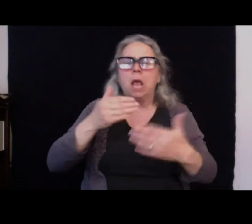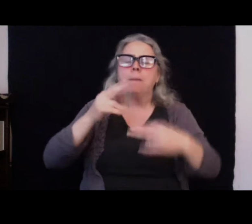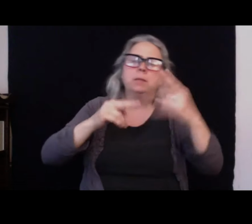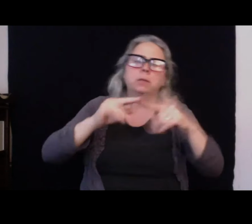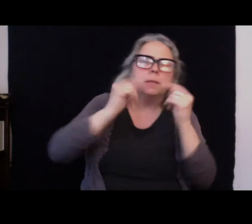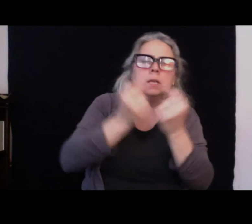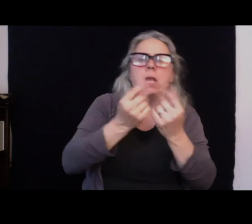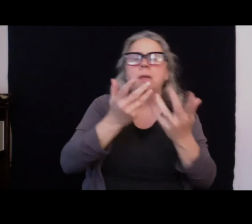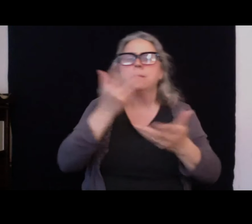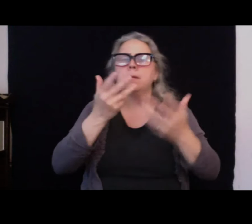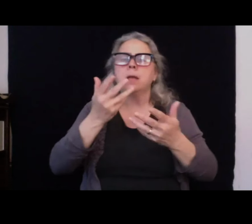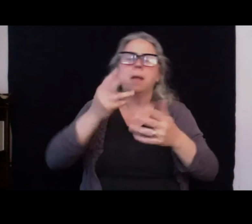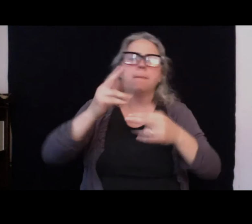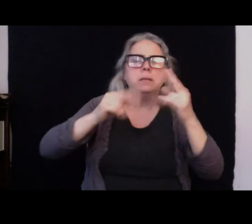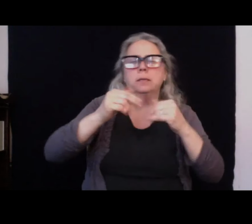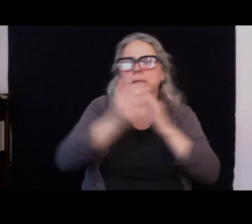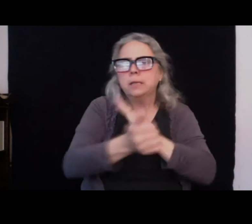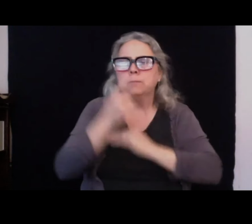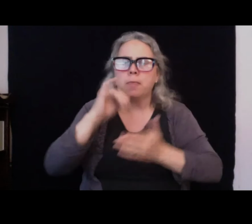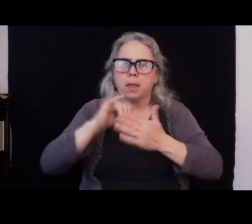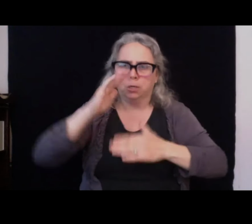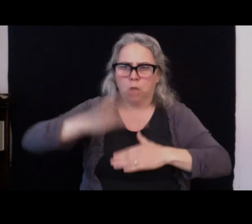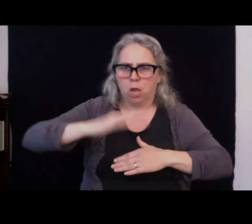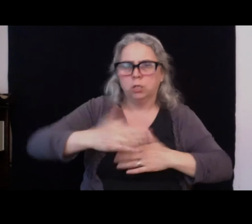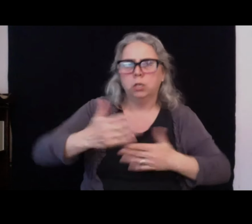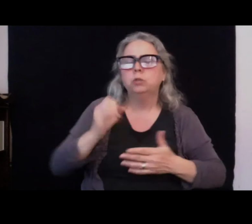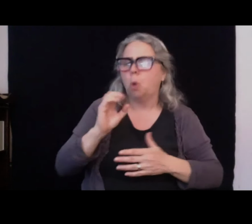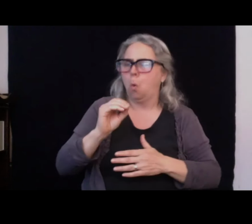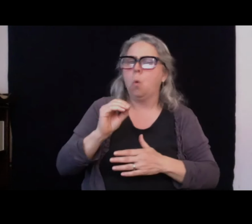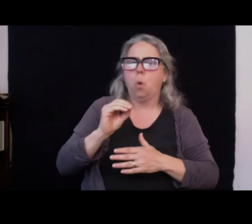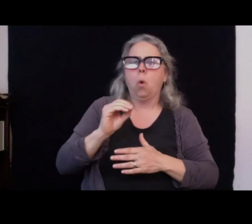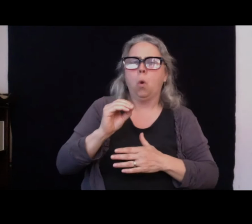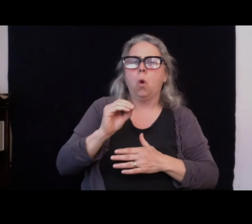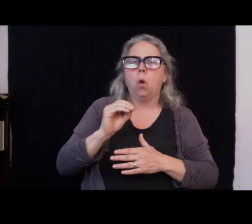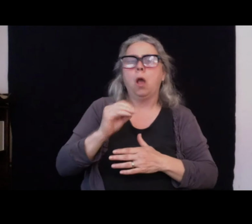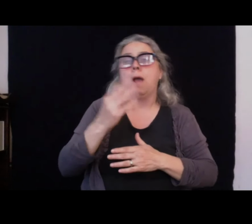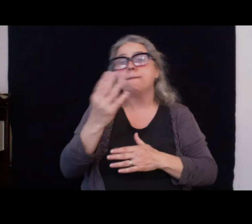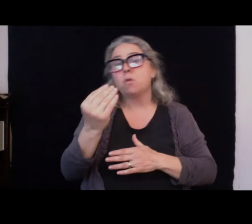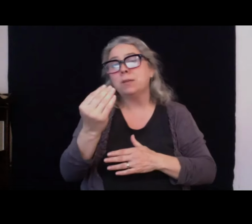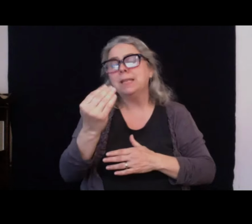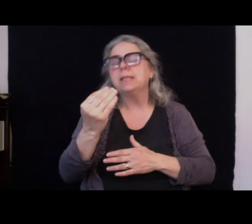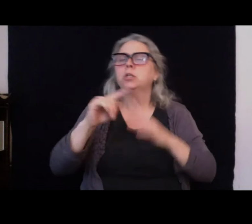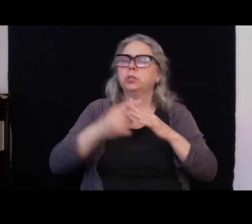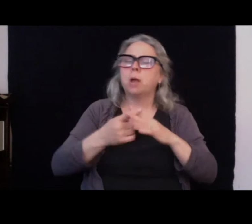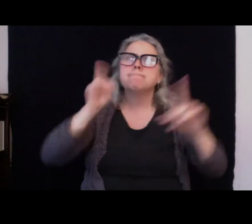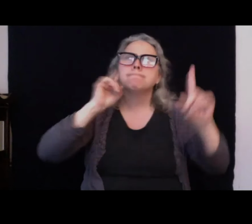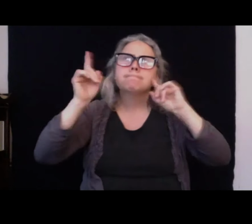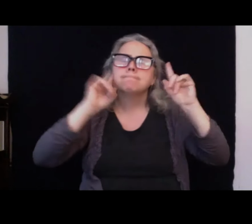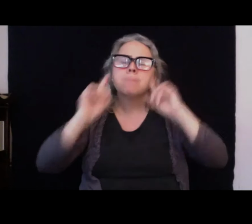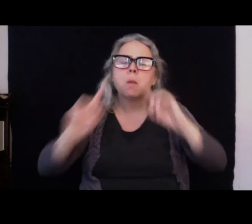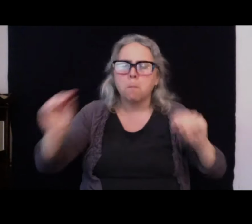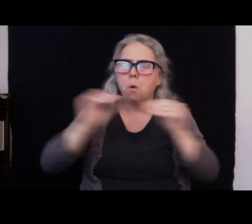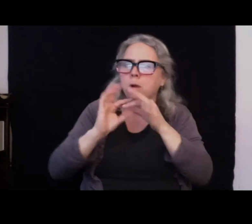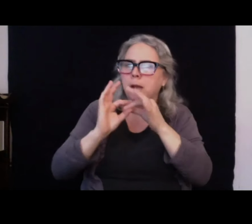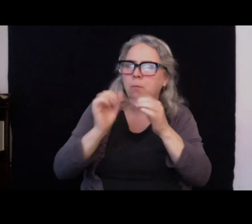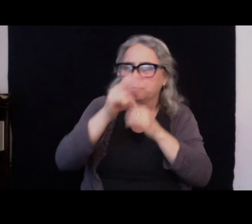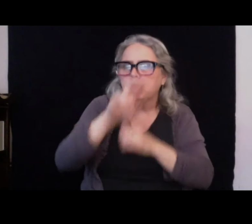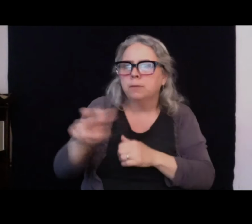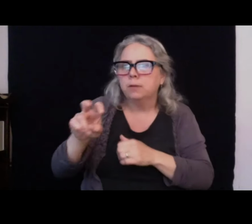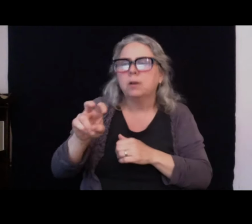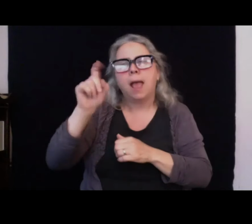building, skills for that child and things like that. At 14, you're going to start to hear a lot more about it because it has to be part